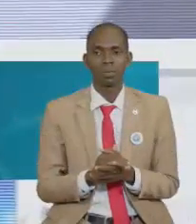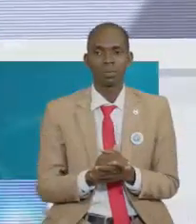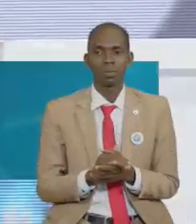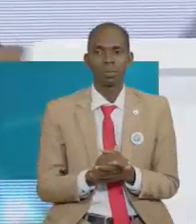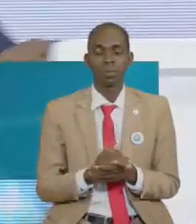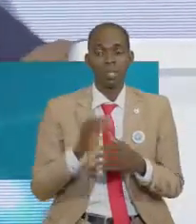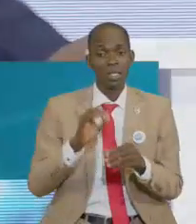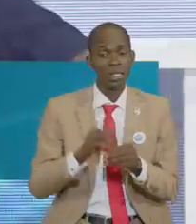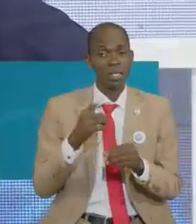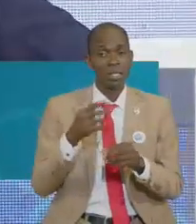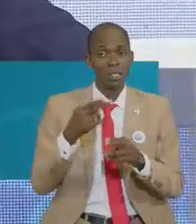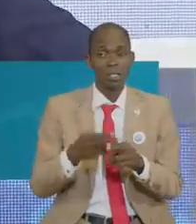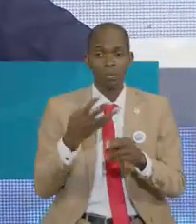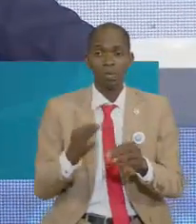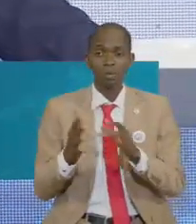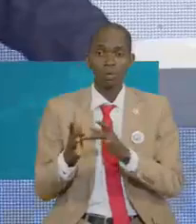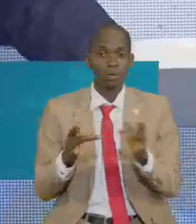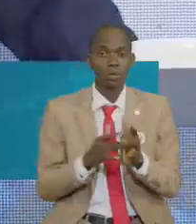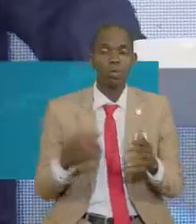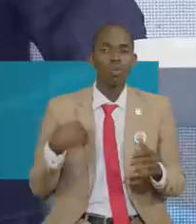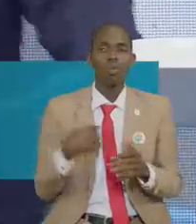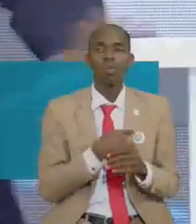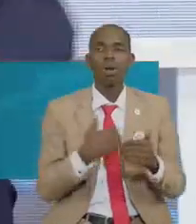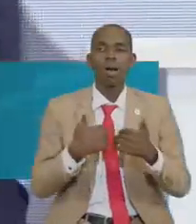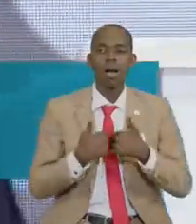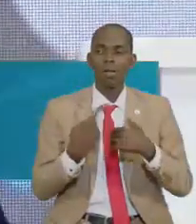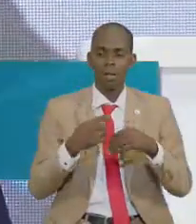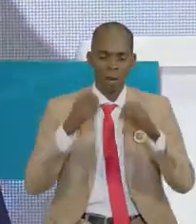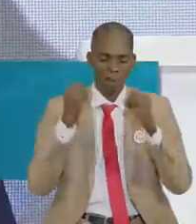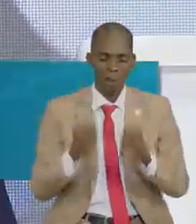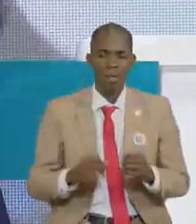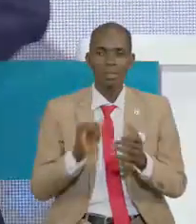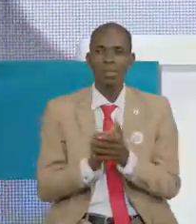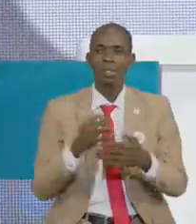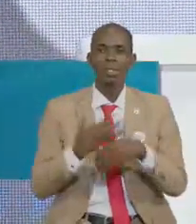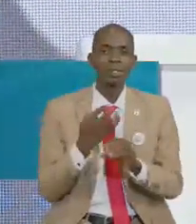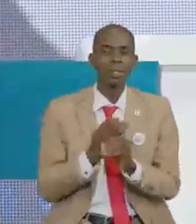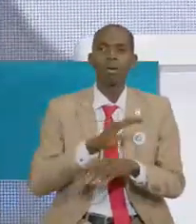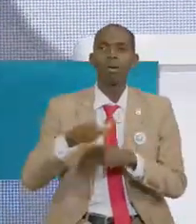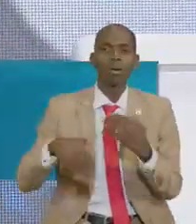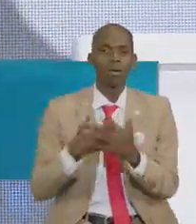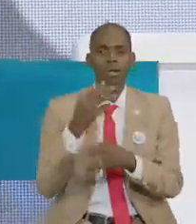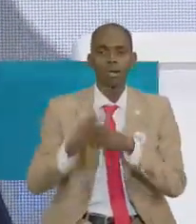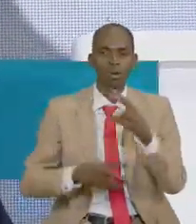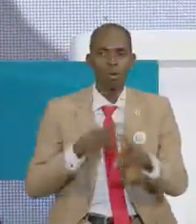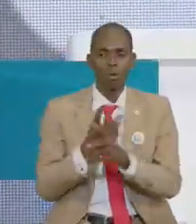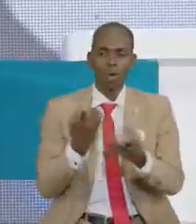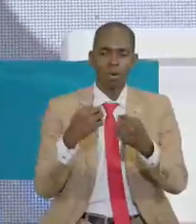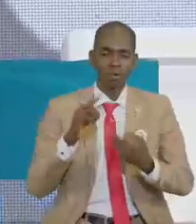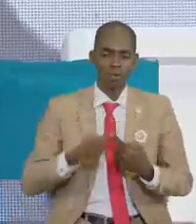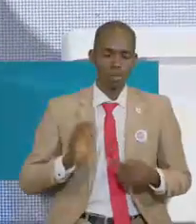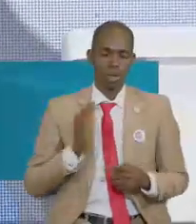In the name of Jesus, we have the power that created the whole world coming into our lives